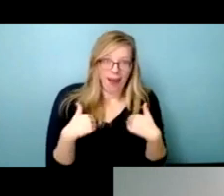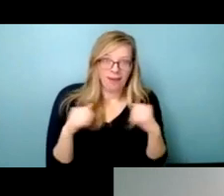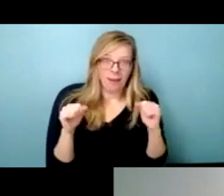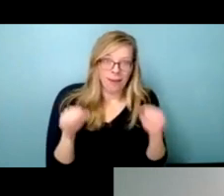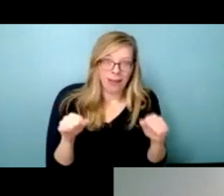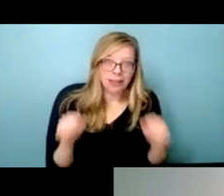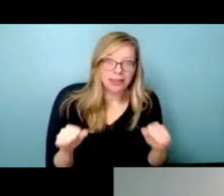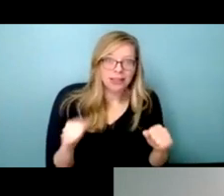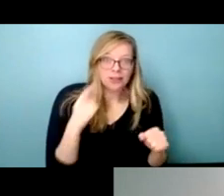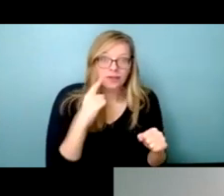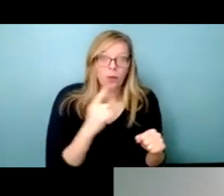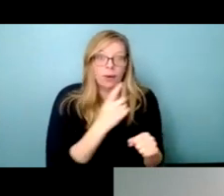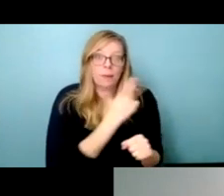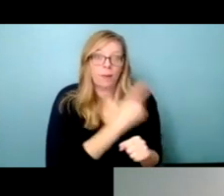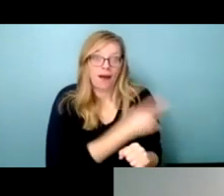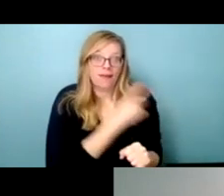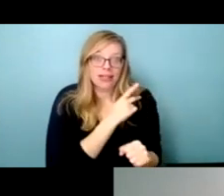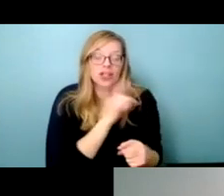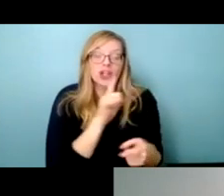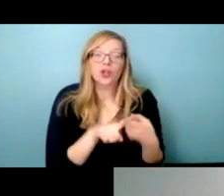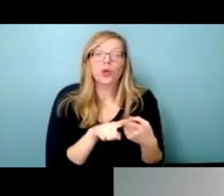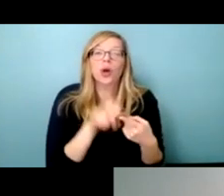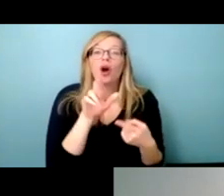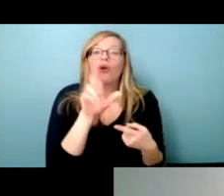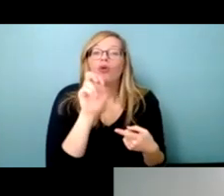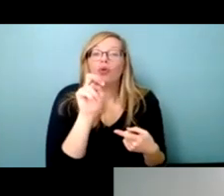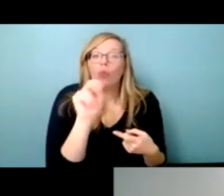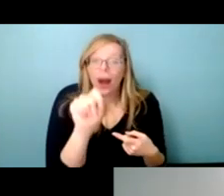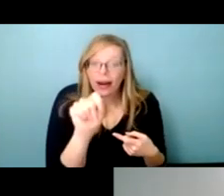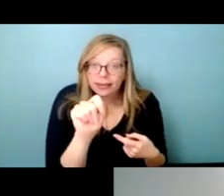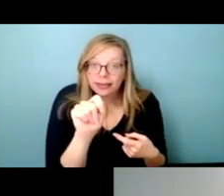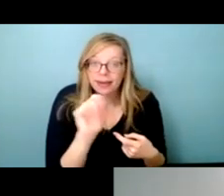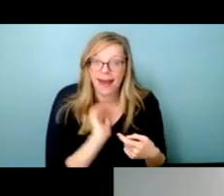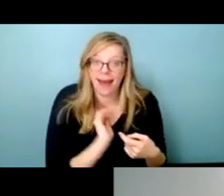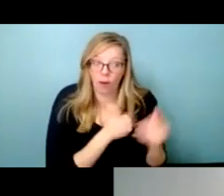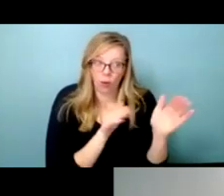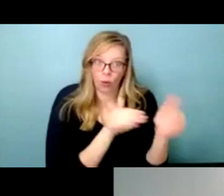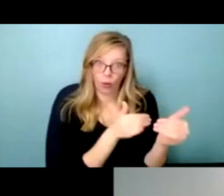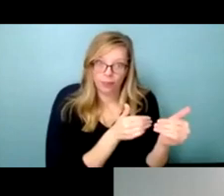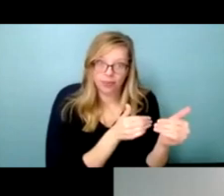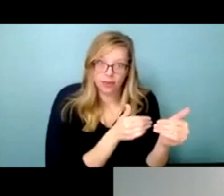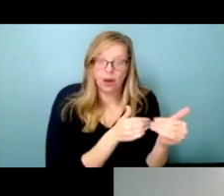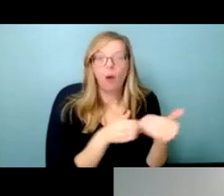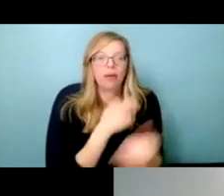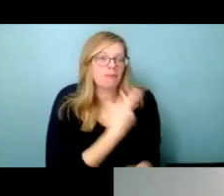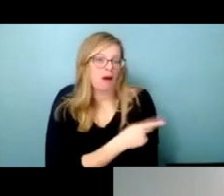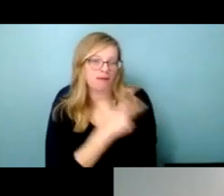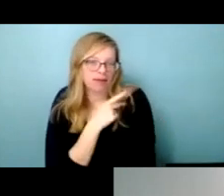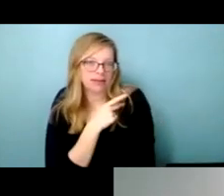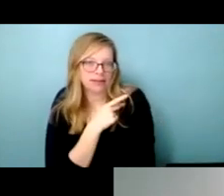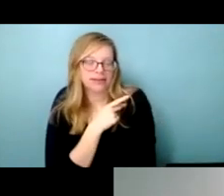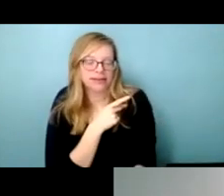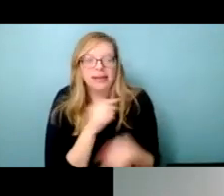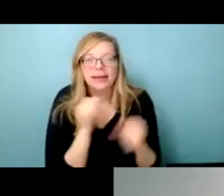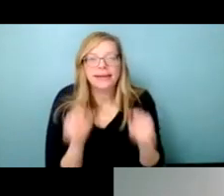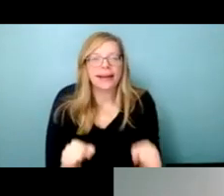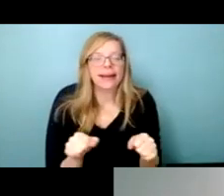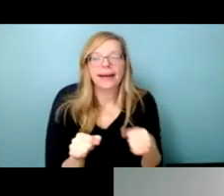for the province to rent rooms, for the health authority to rent rooms for whatever need they have in the